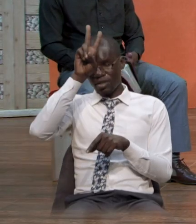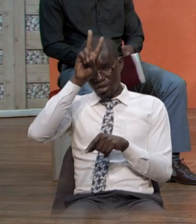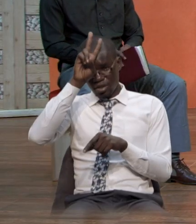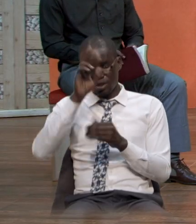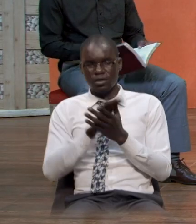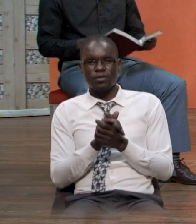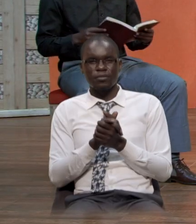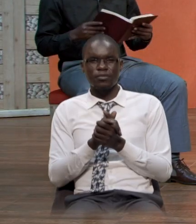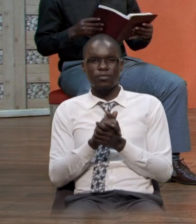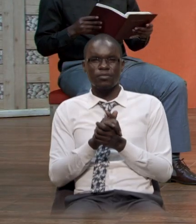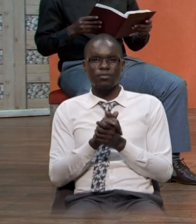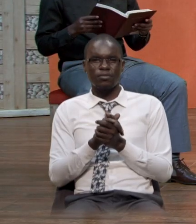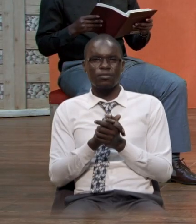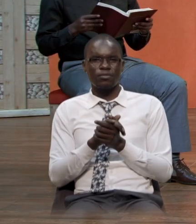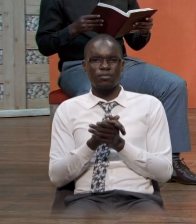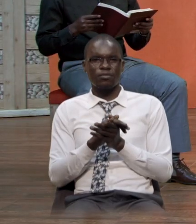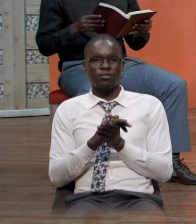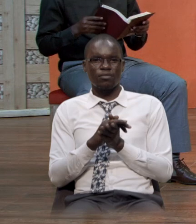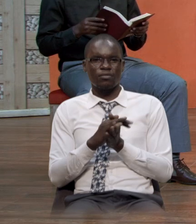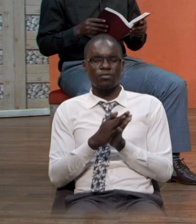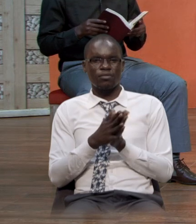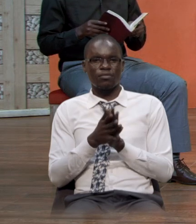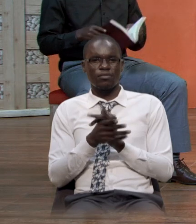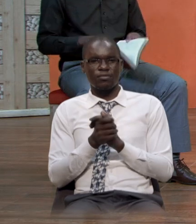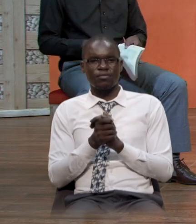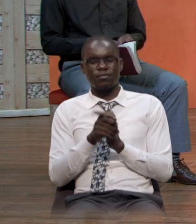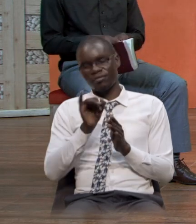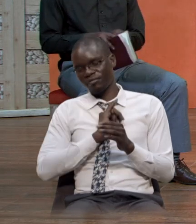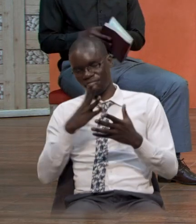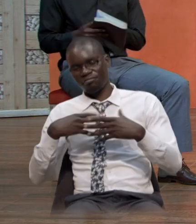Filgona, how do you know that? Gadites. I went to a Christian school.